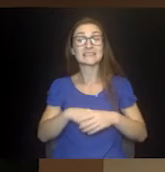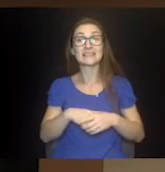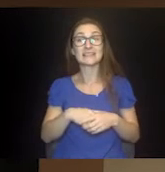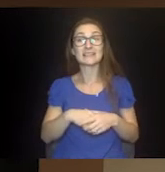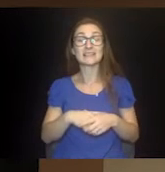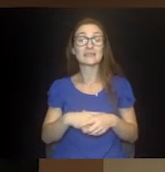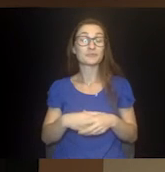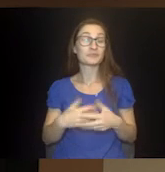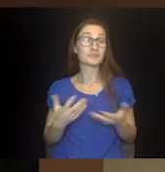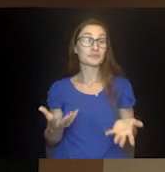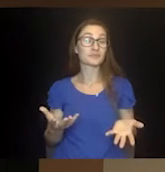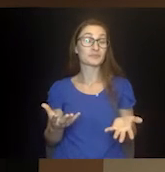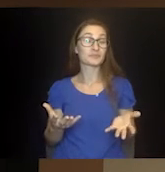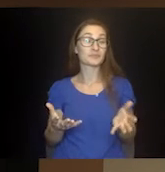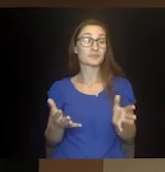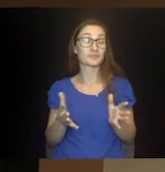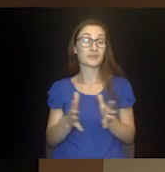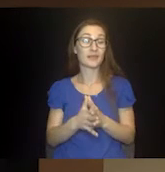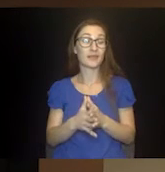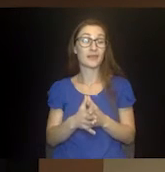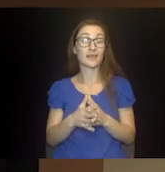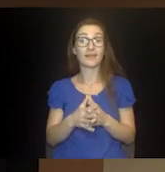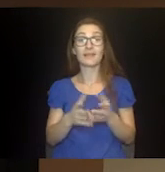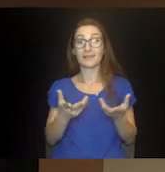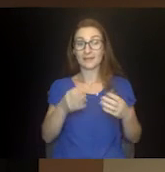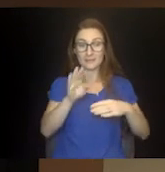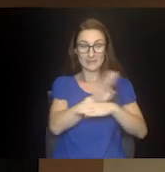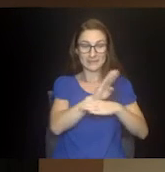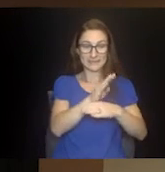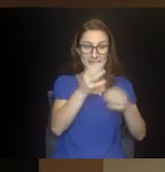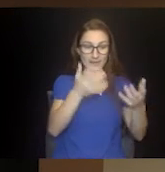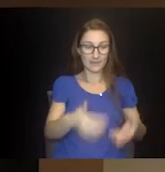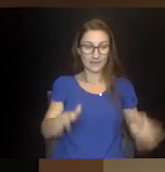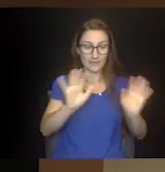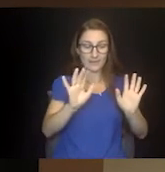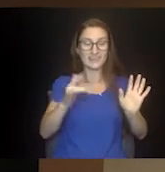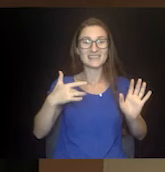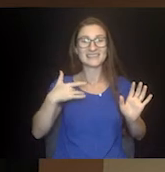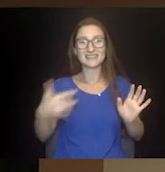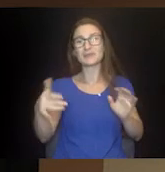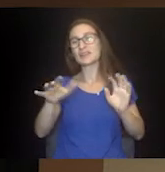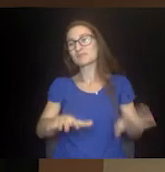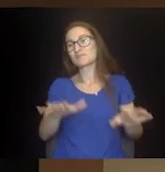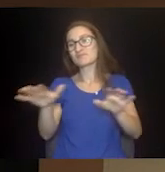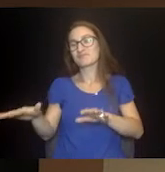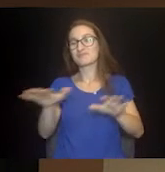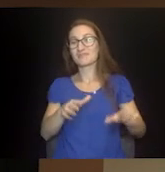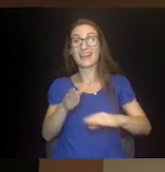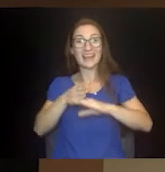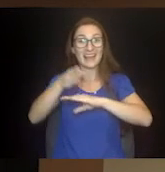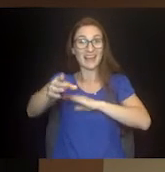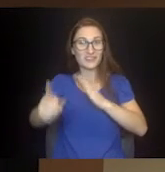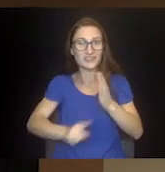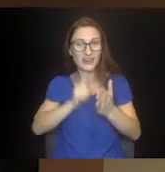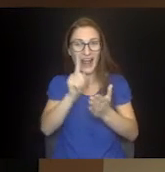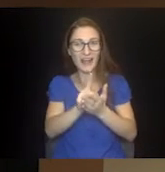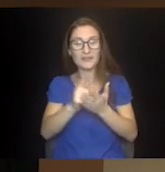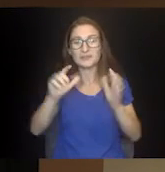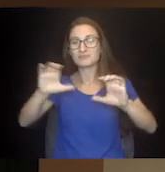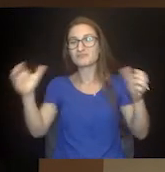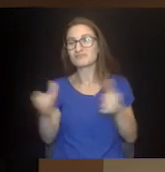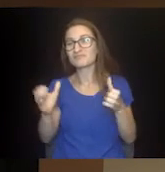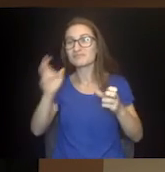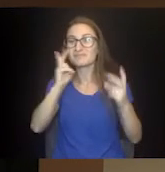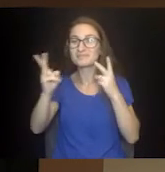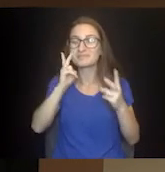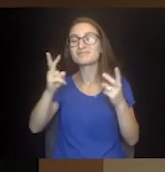meet mid-year, like once after the business part's done, a lot of times hang out after